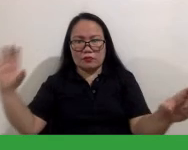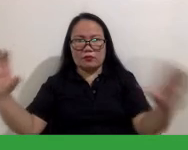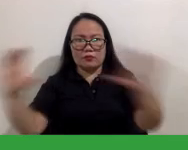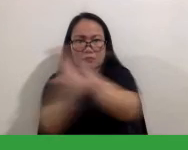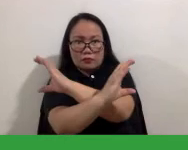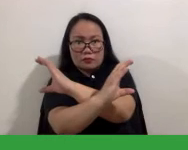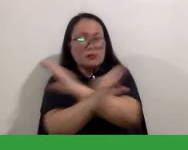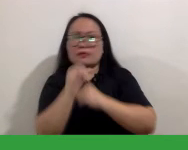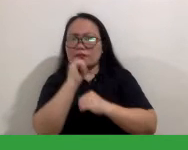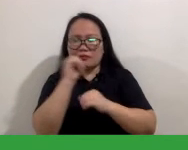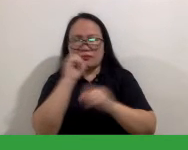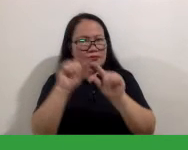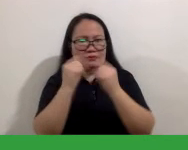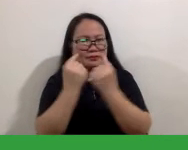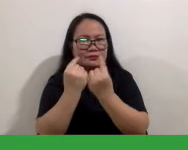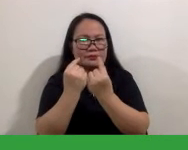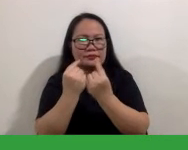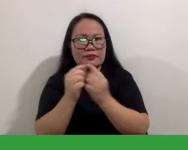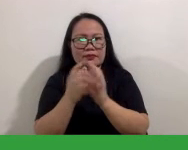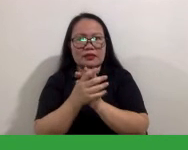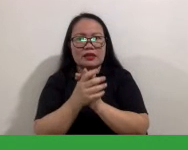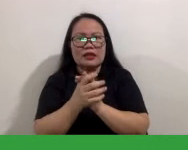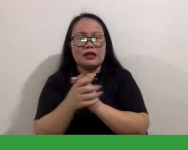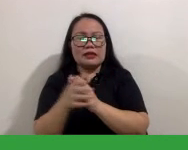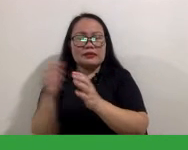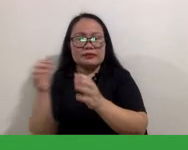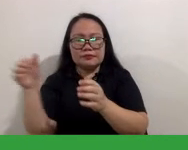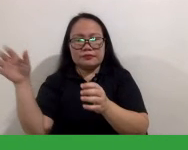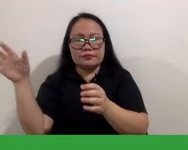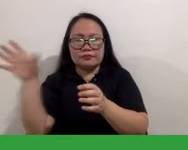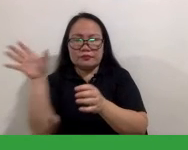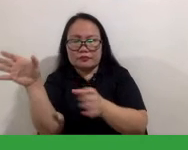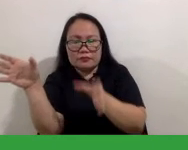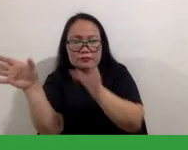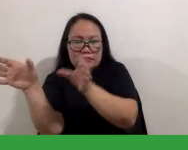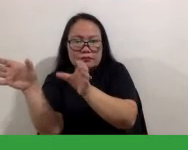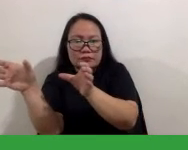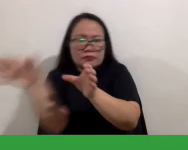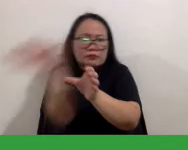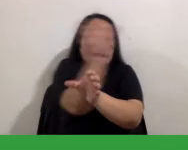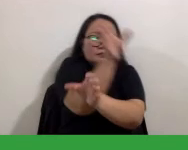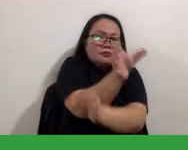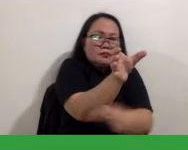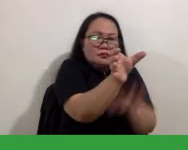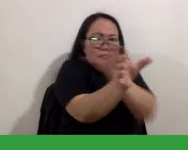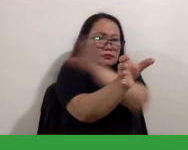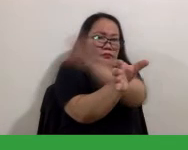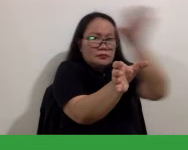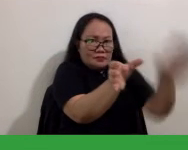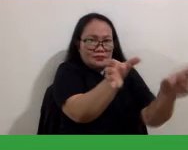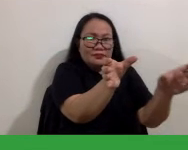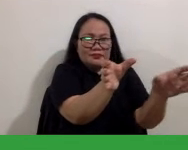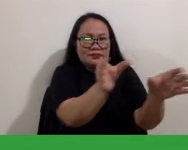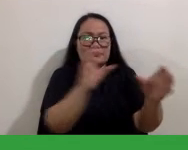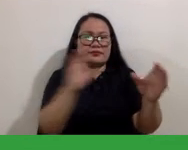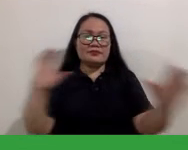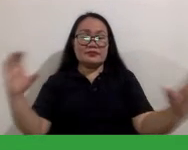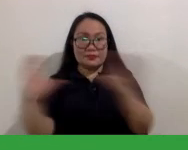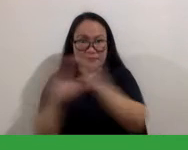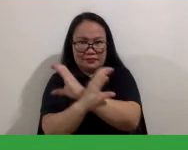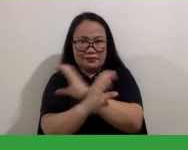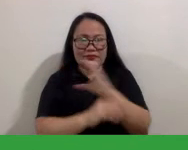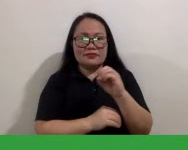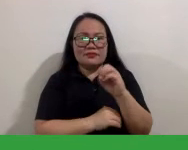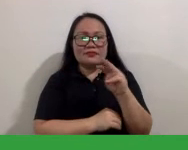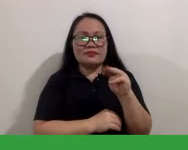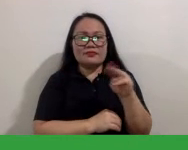na pinagpalit dito. Pinagpalit lang natin sila ng order o ng pwesto. Inuna lang natin si 6, but still the grouping, yun